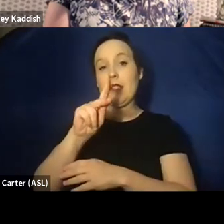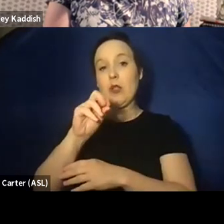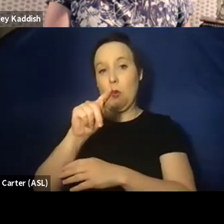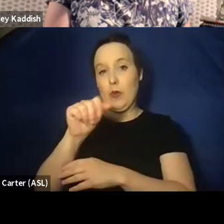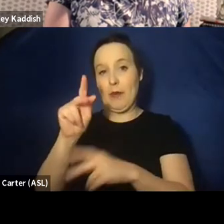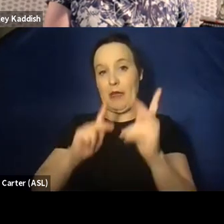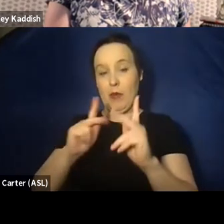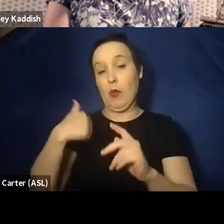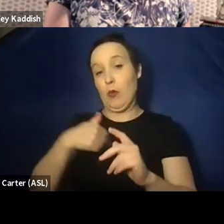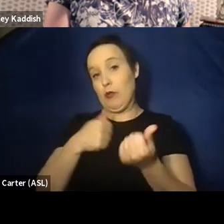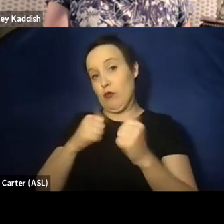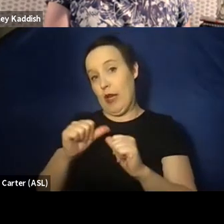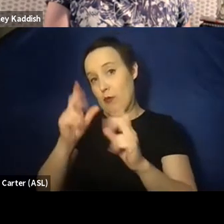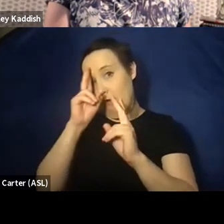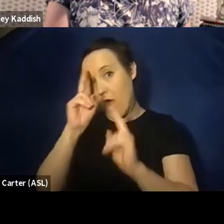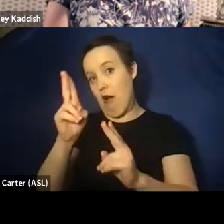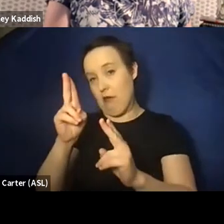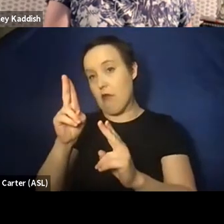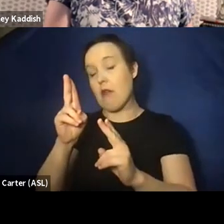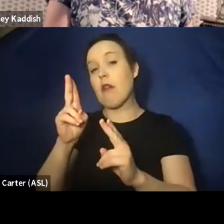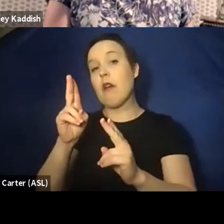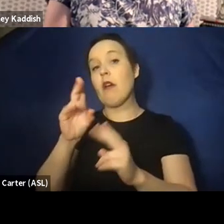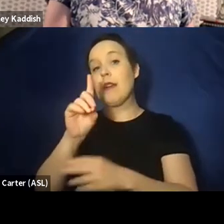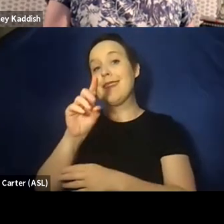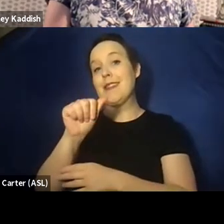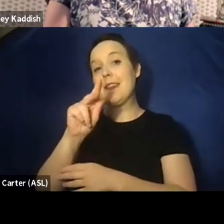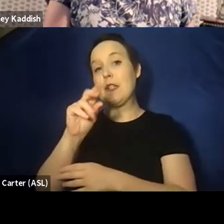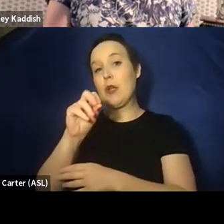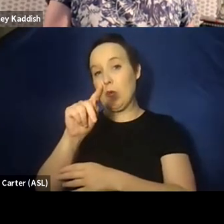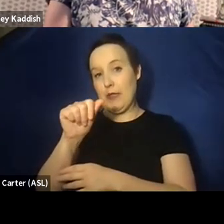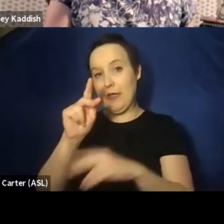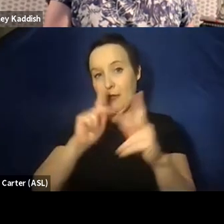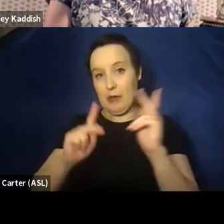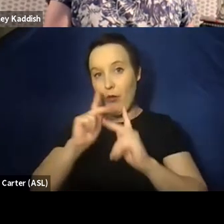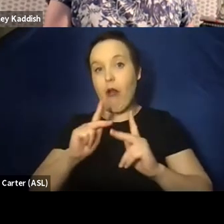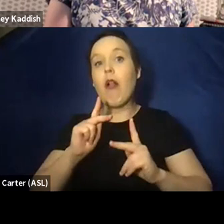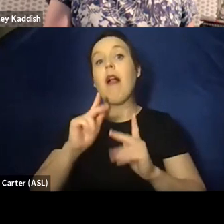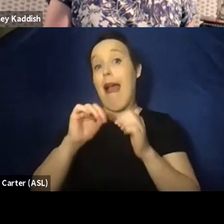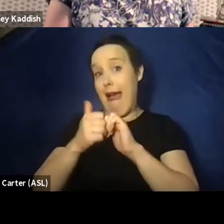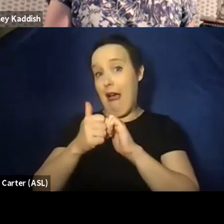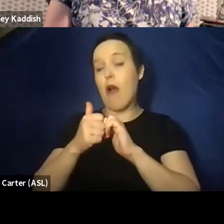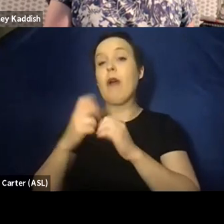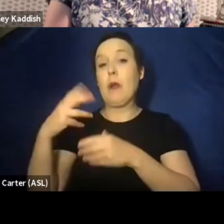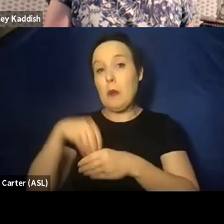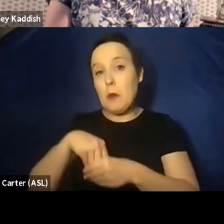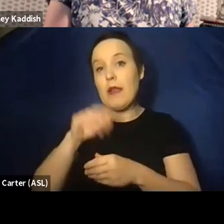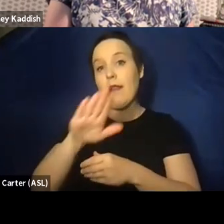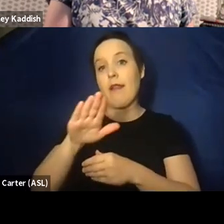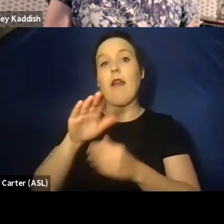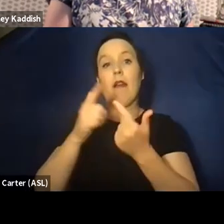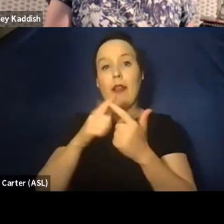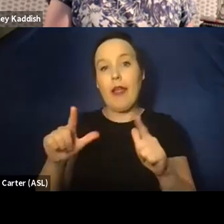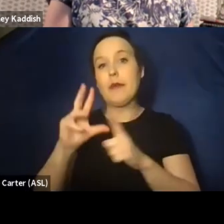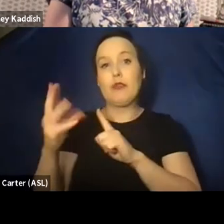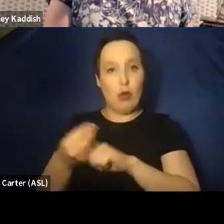the indigenous peoples past, present, and future by incorporating indigenous knowledge in our work and establishing meaningful reciprocal